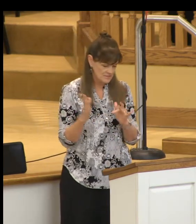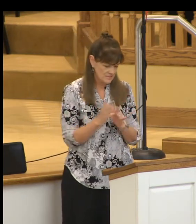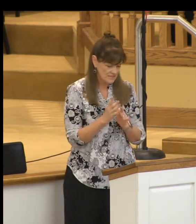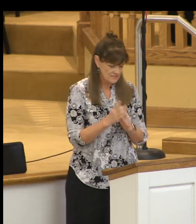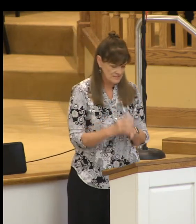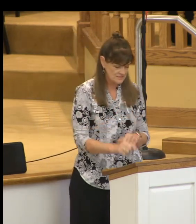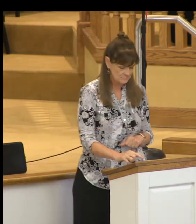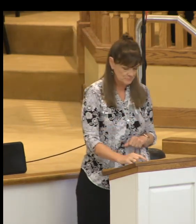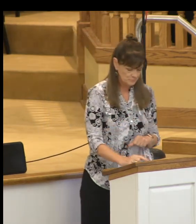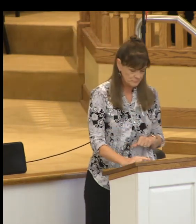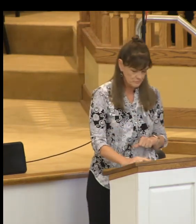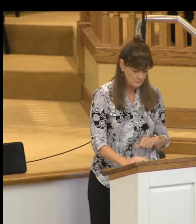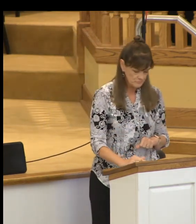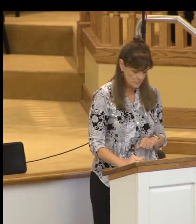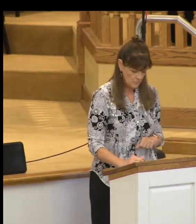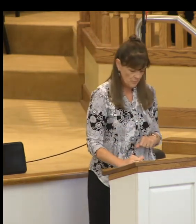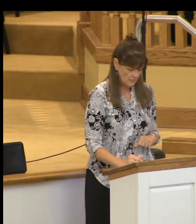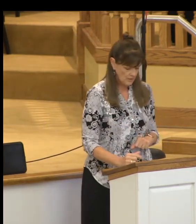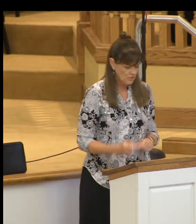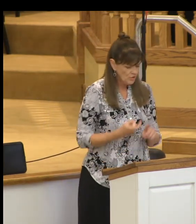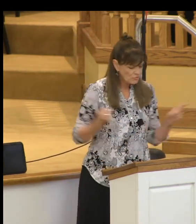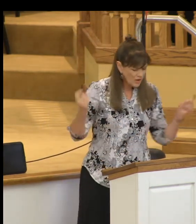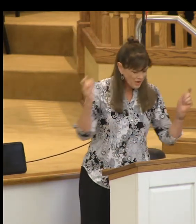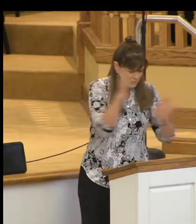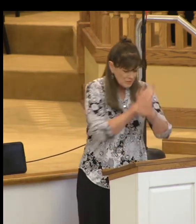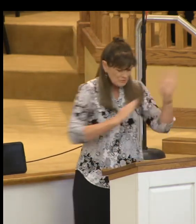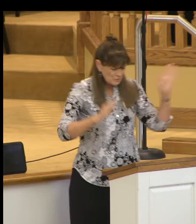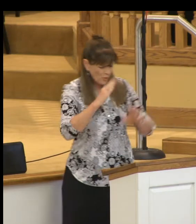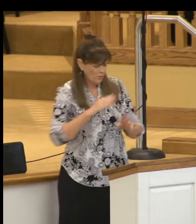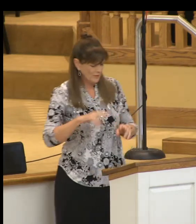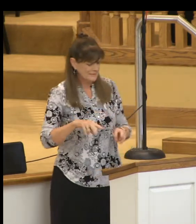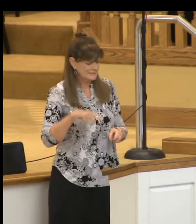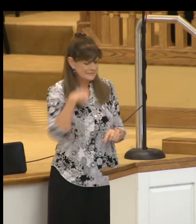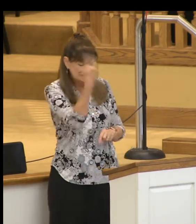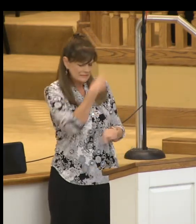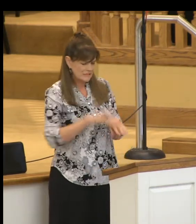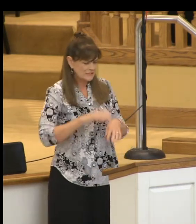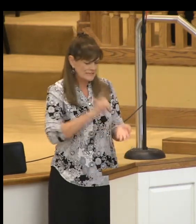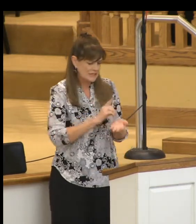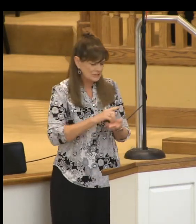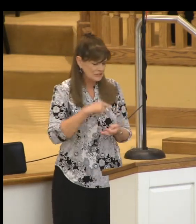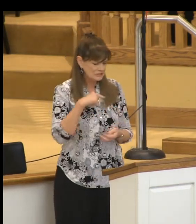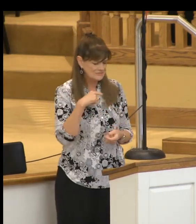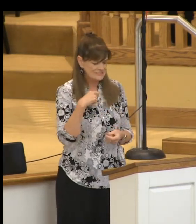Jesus. From worried looks on doctors'